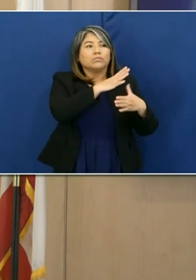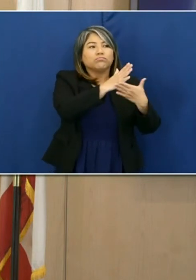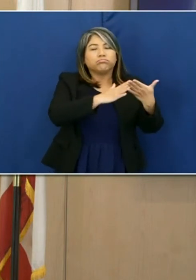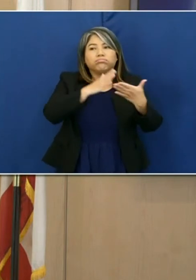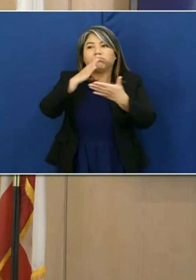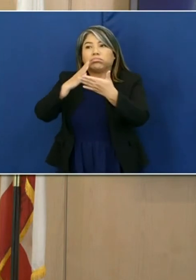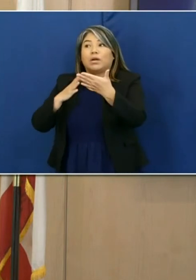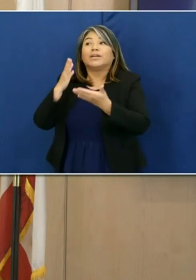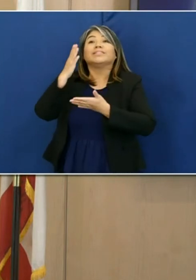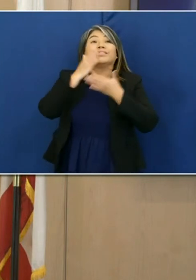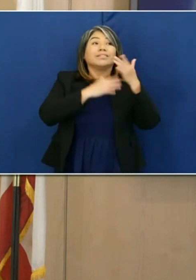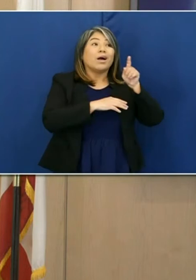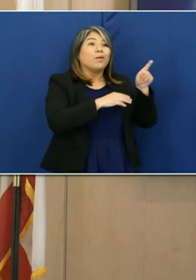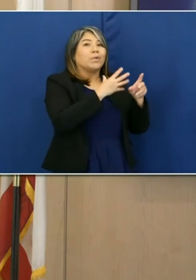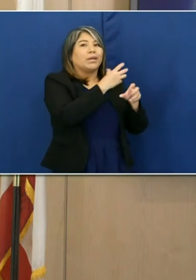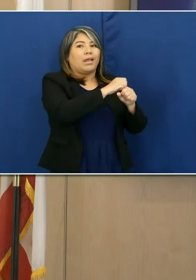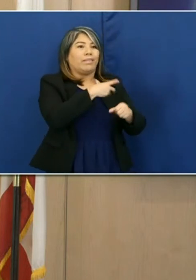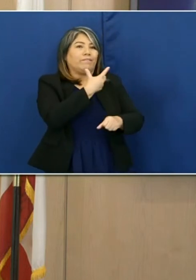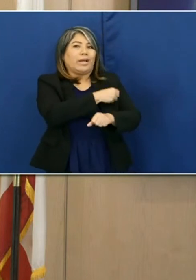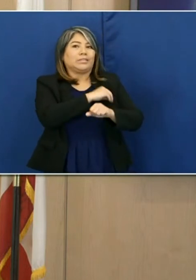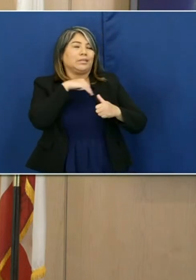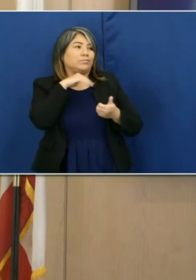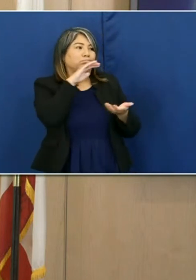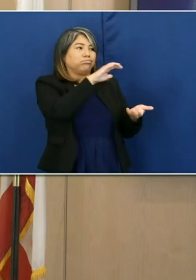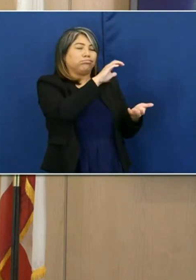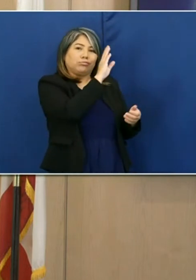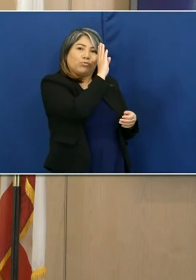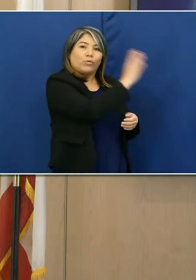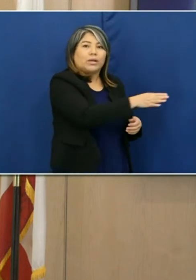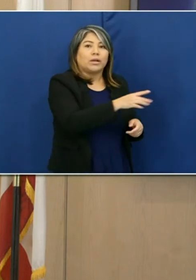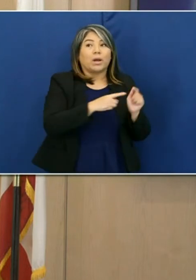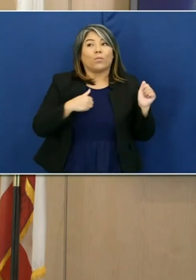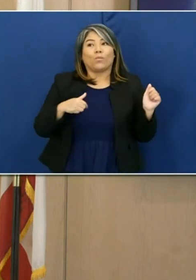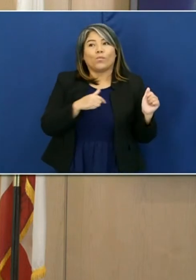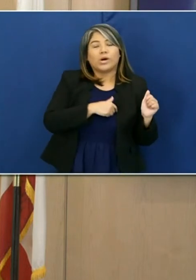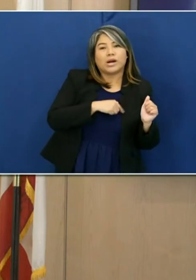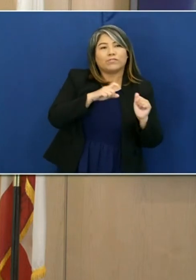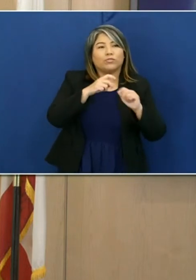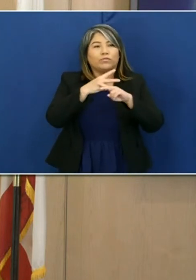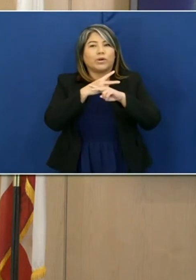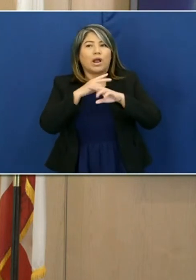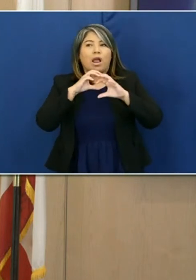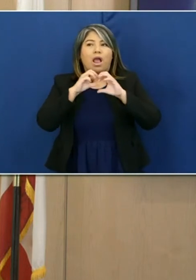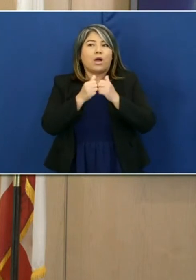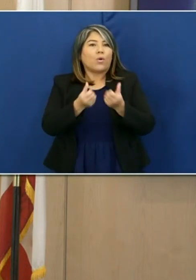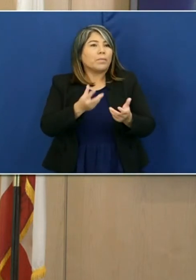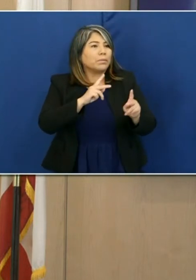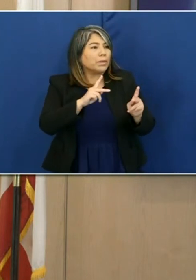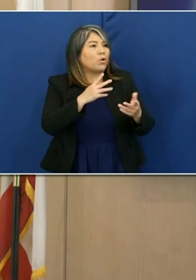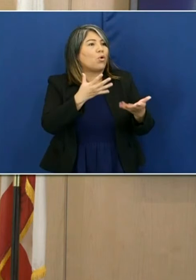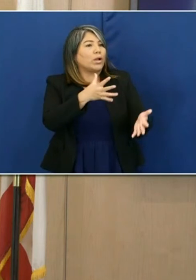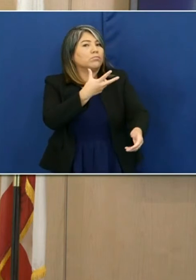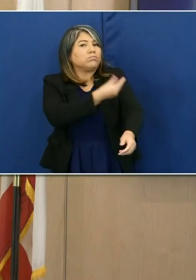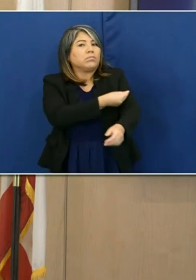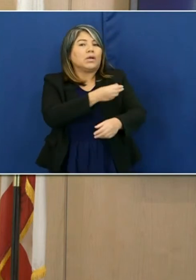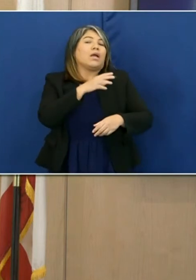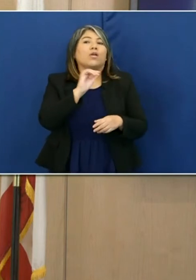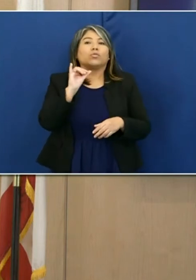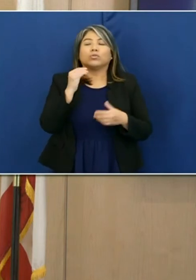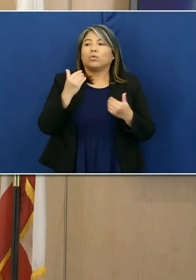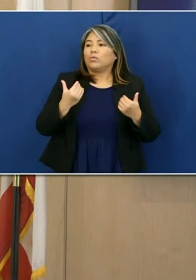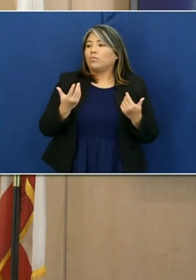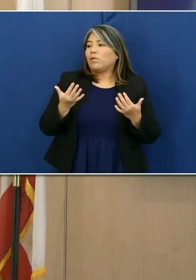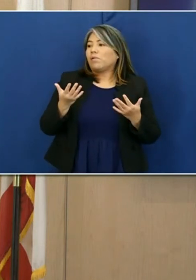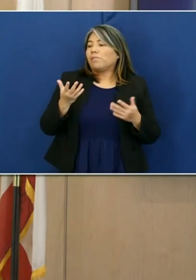directly. And so we are working to try and get a better sense of exactly how many have been received. We also have the San